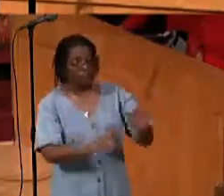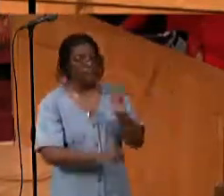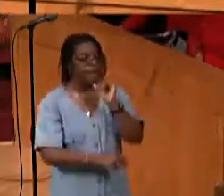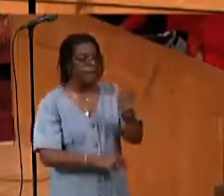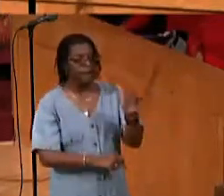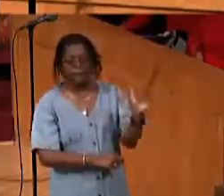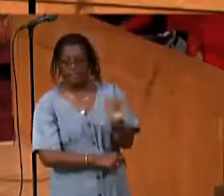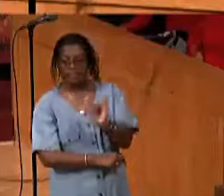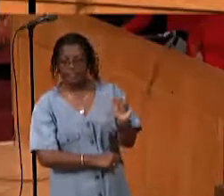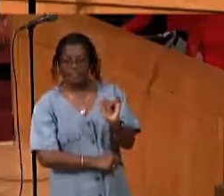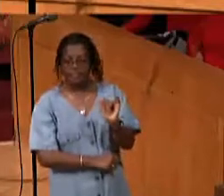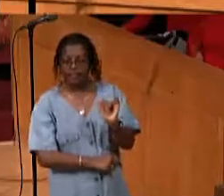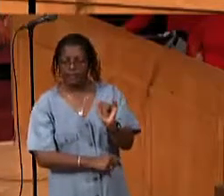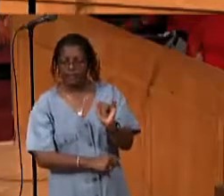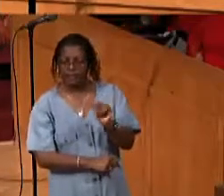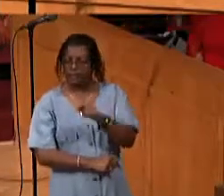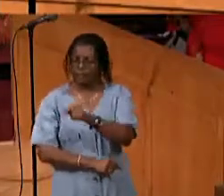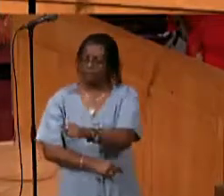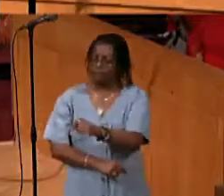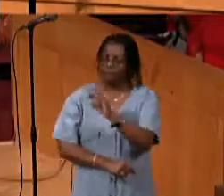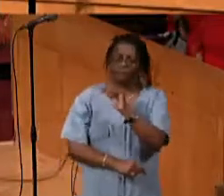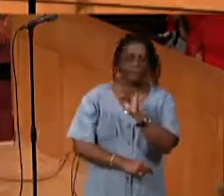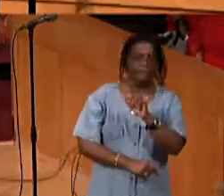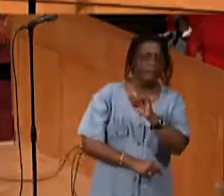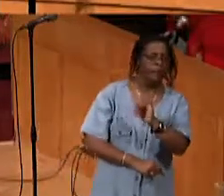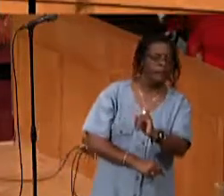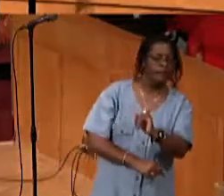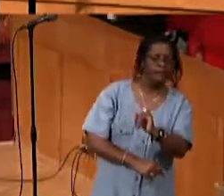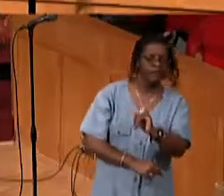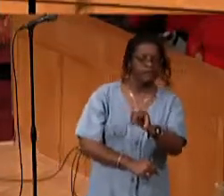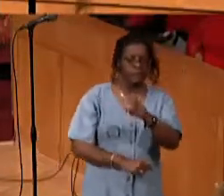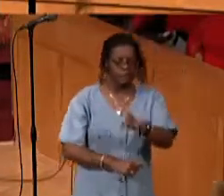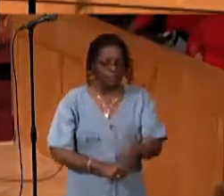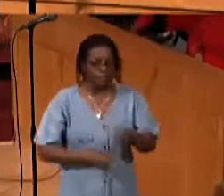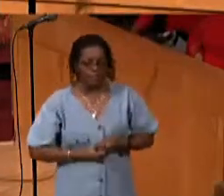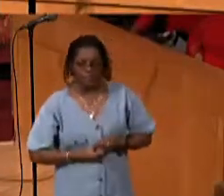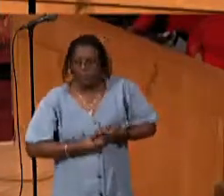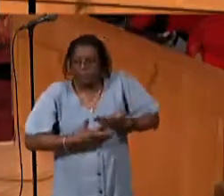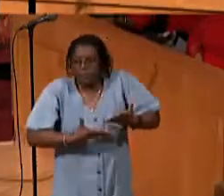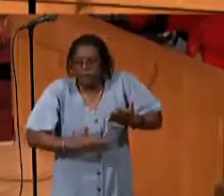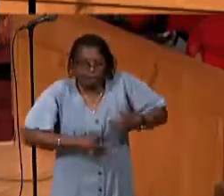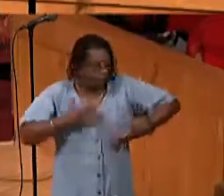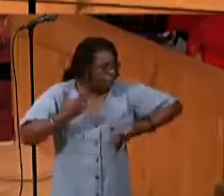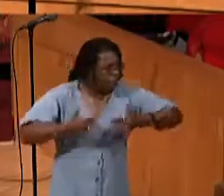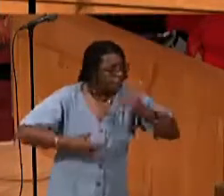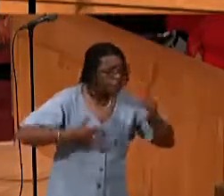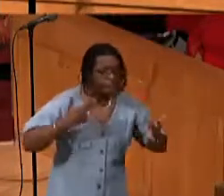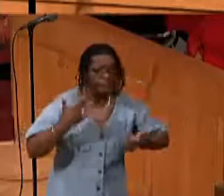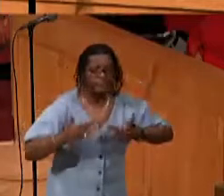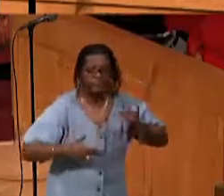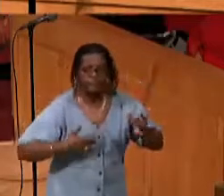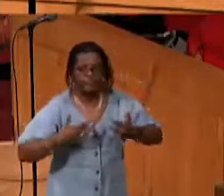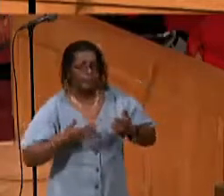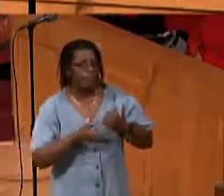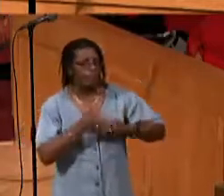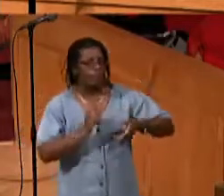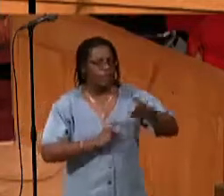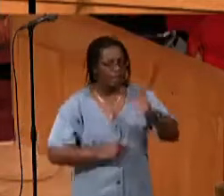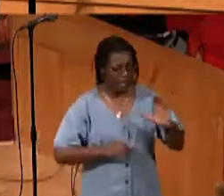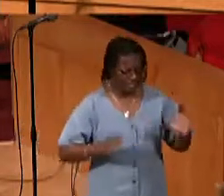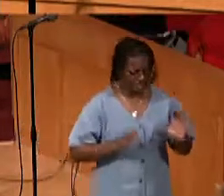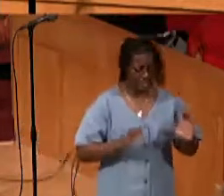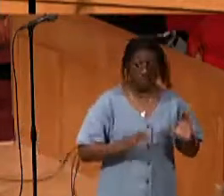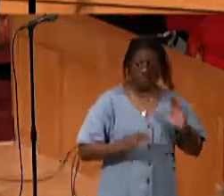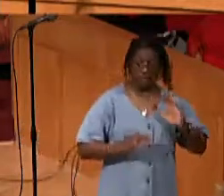to be a part of the Christmas story, we must express, amen, our joy, amen, for what God has done in our